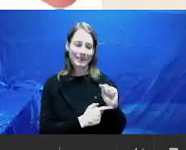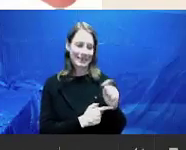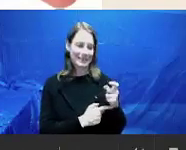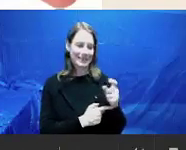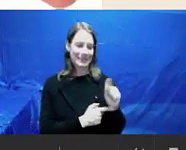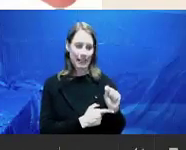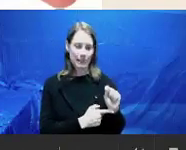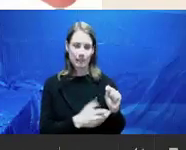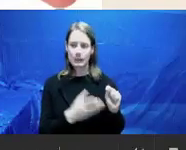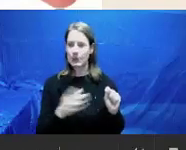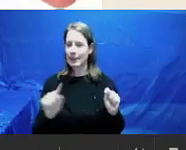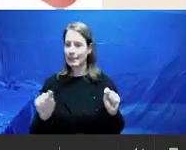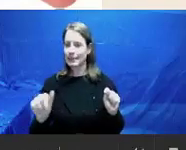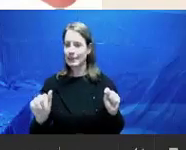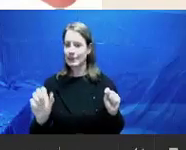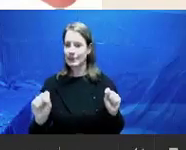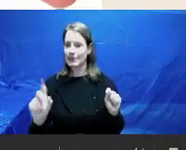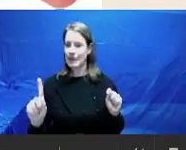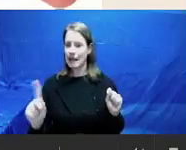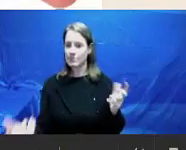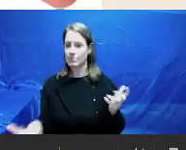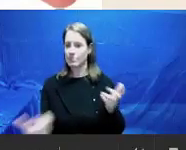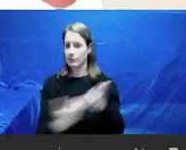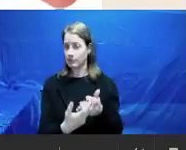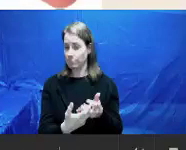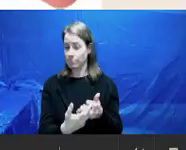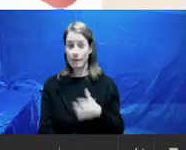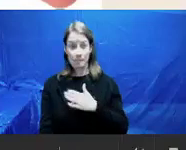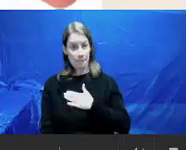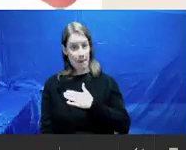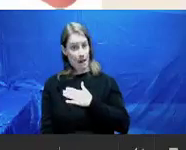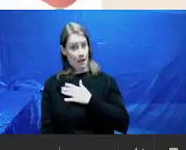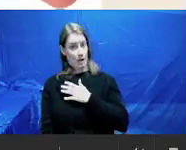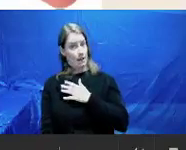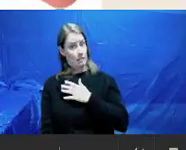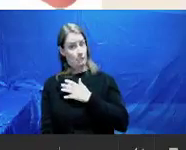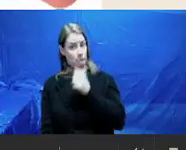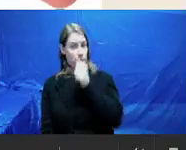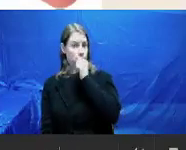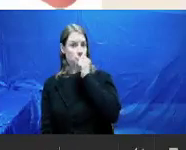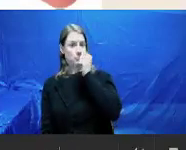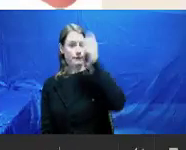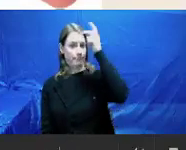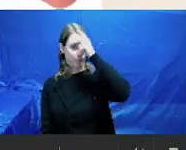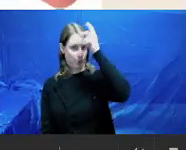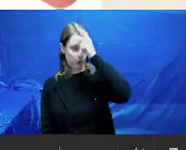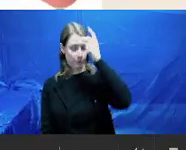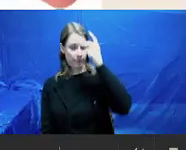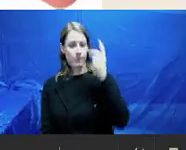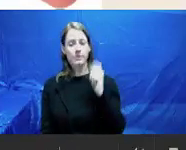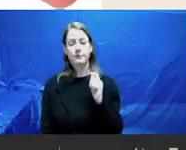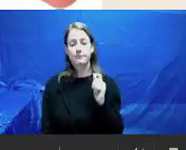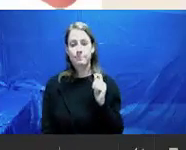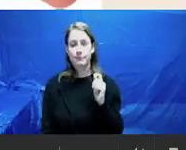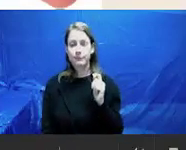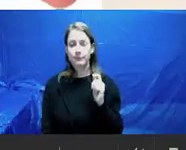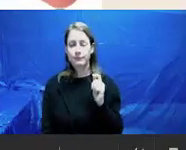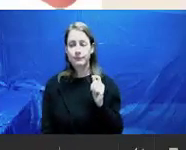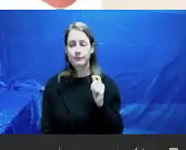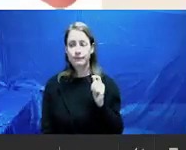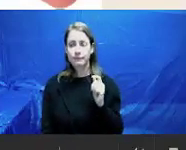text. So my personal philosophy on the text that I have and use in class is that the